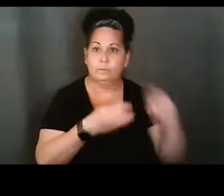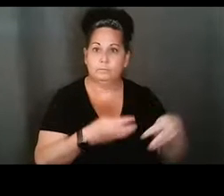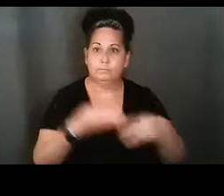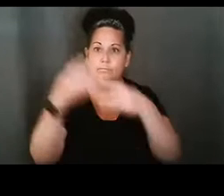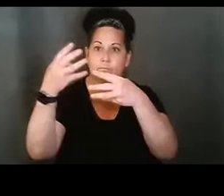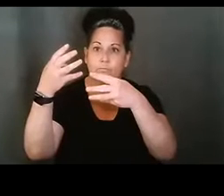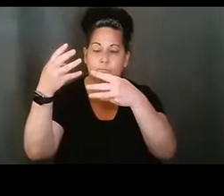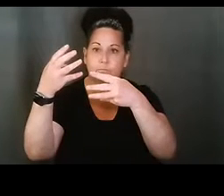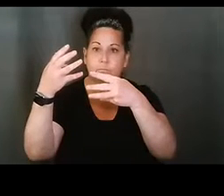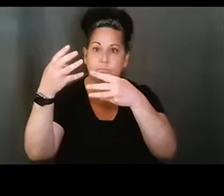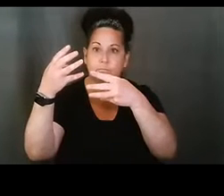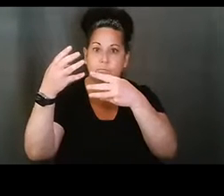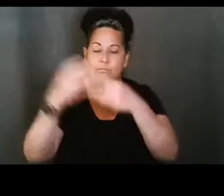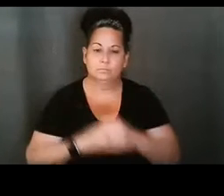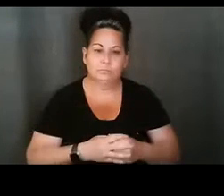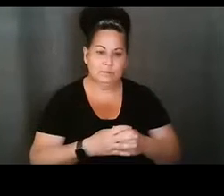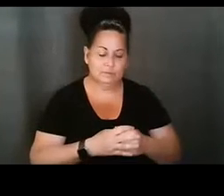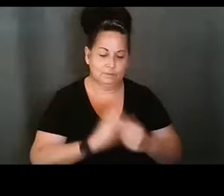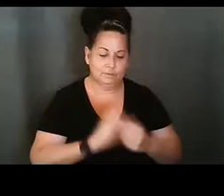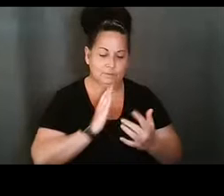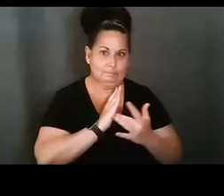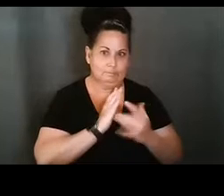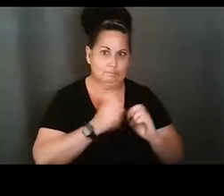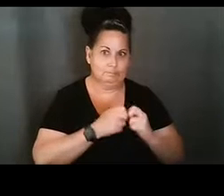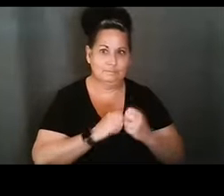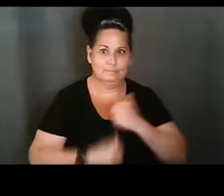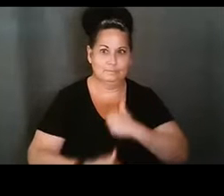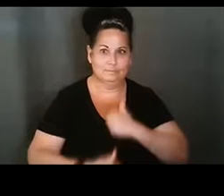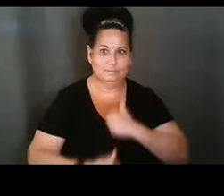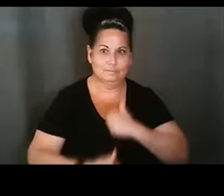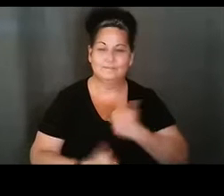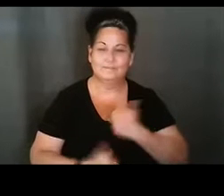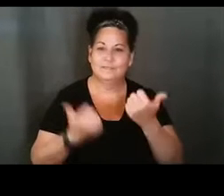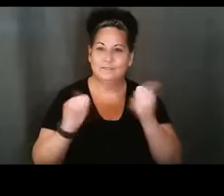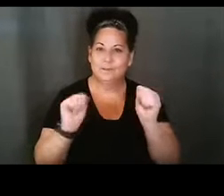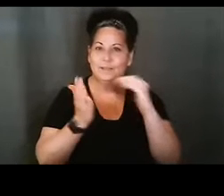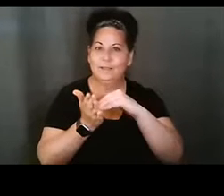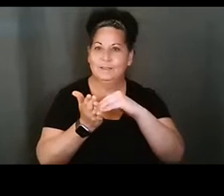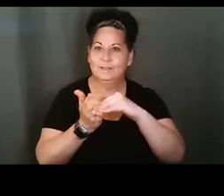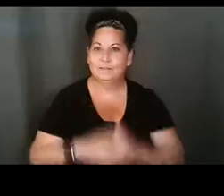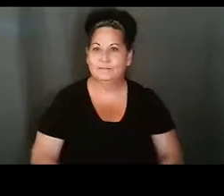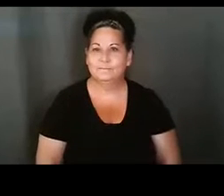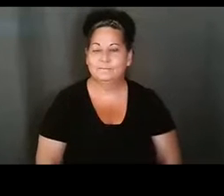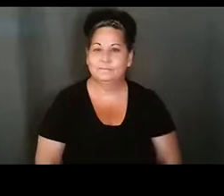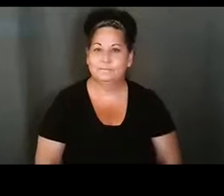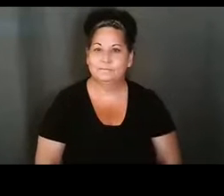I'm having some technical difficulties, so I apologize. Let me try this again.